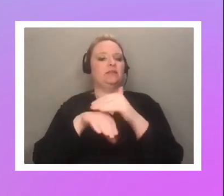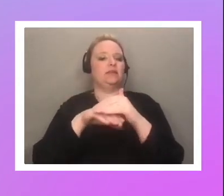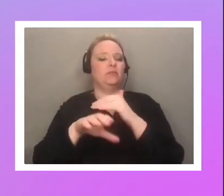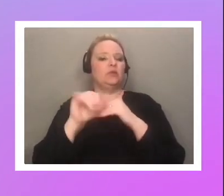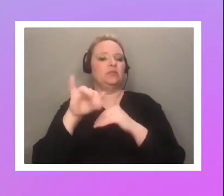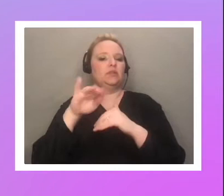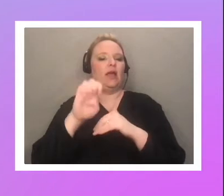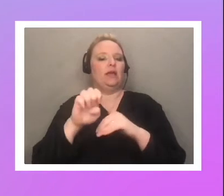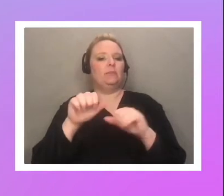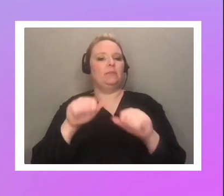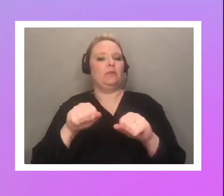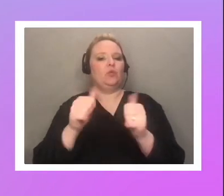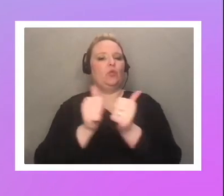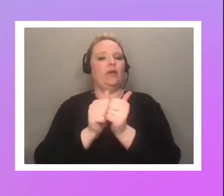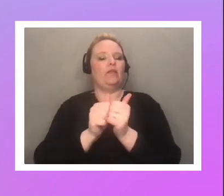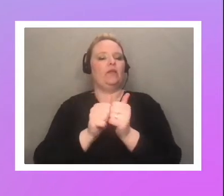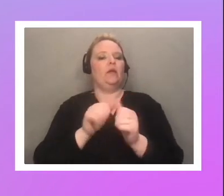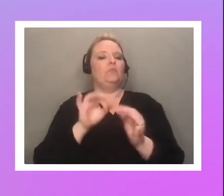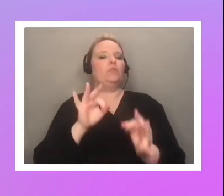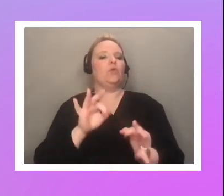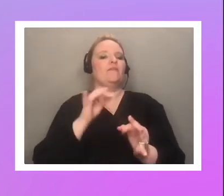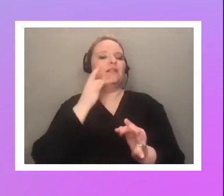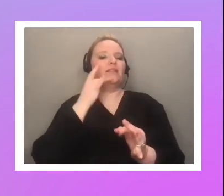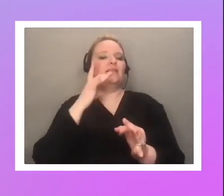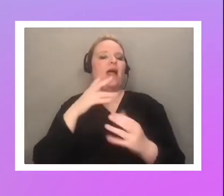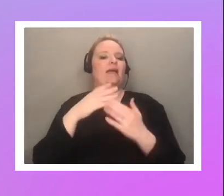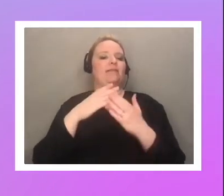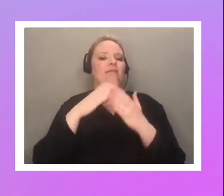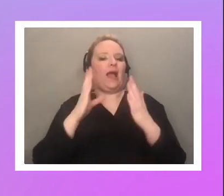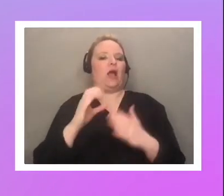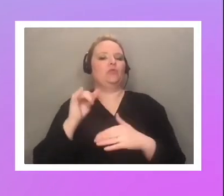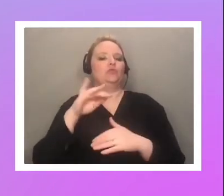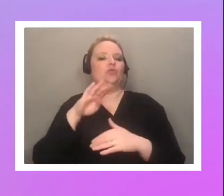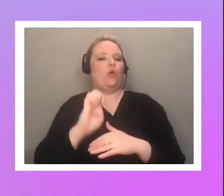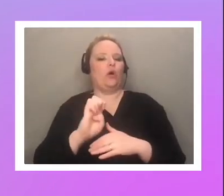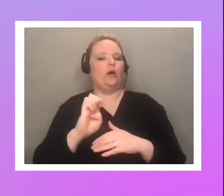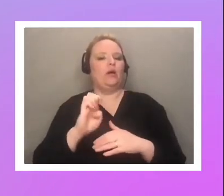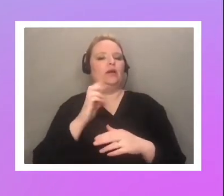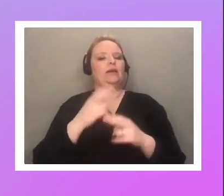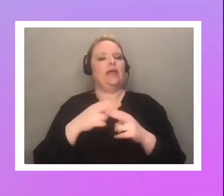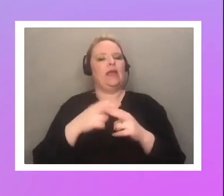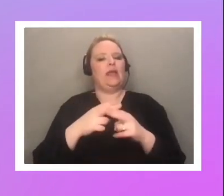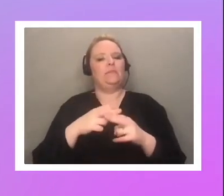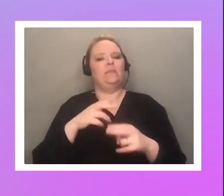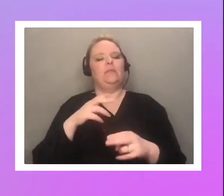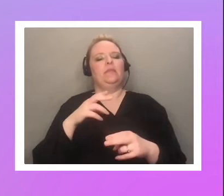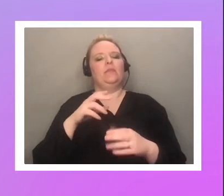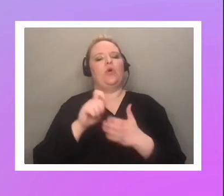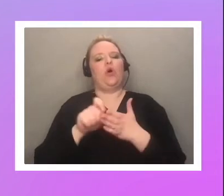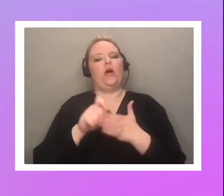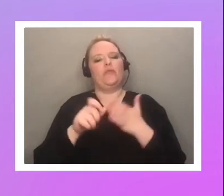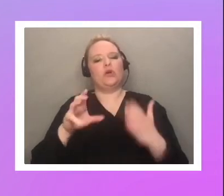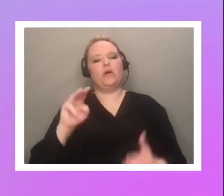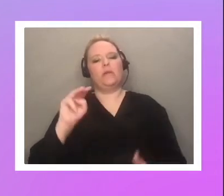with a Perfect Lighthouse Score, by Manuel. And I'm not going to pronounce the last name because I